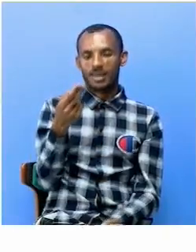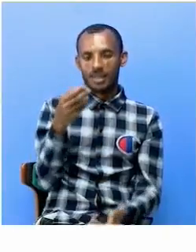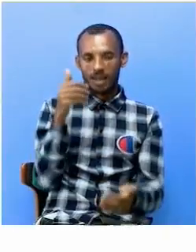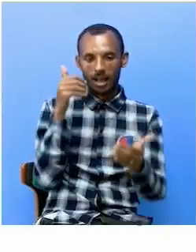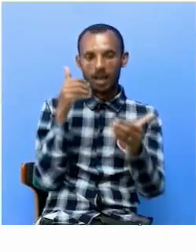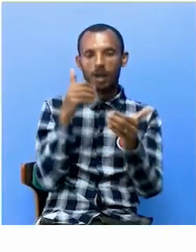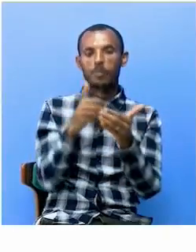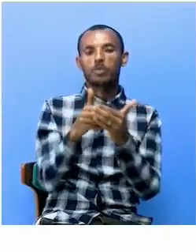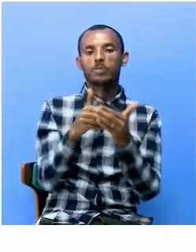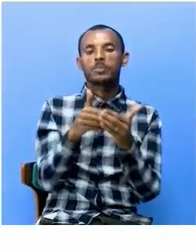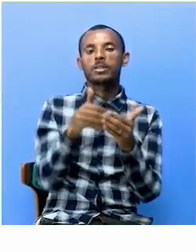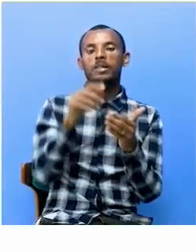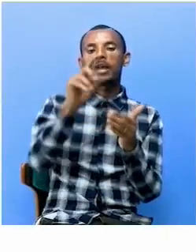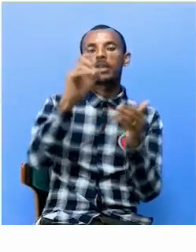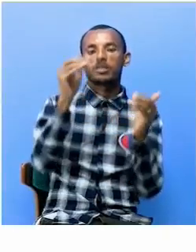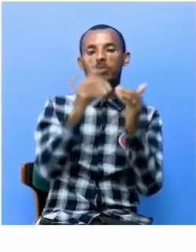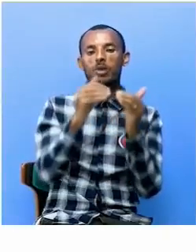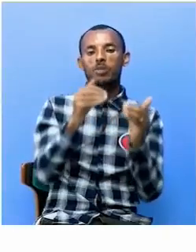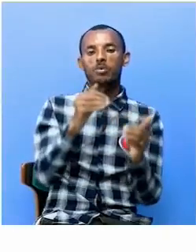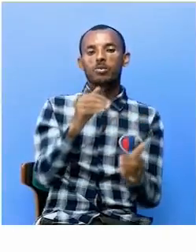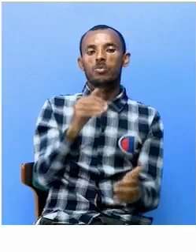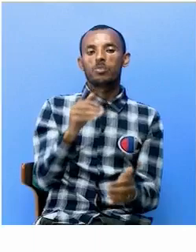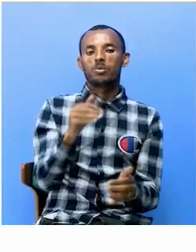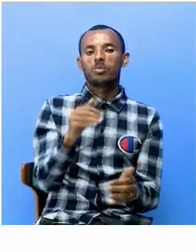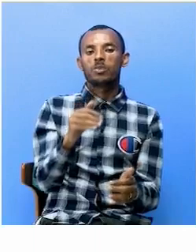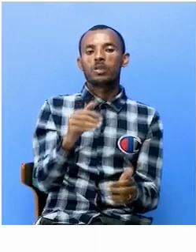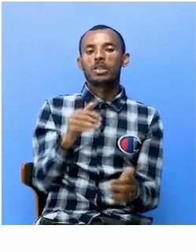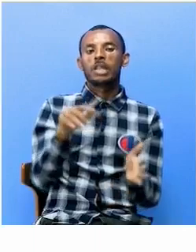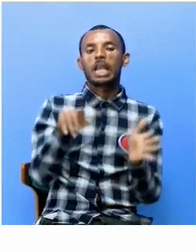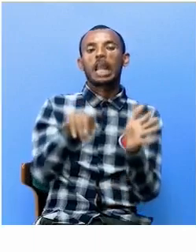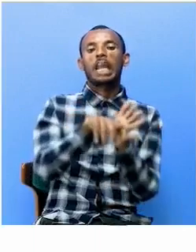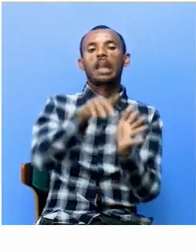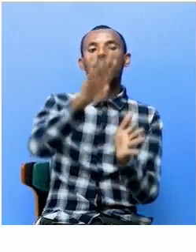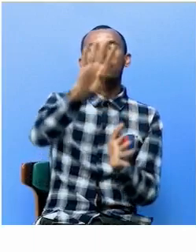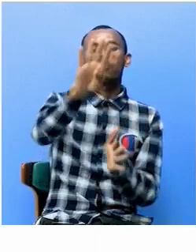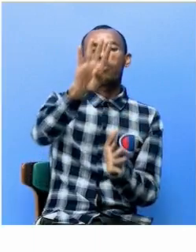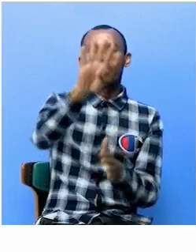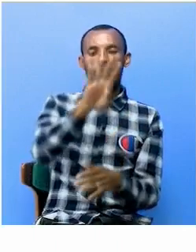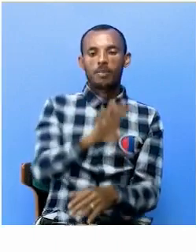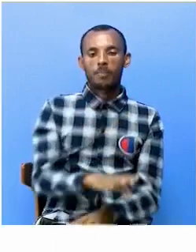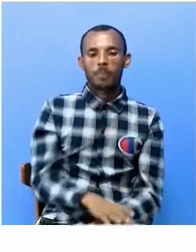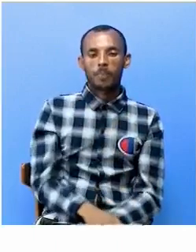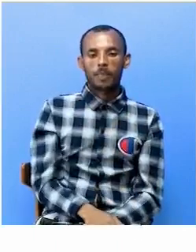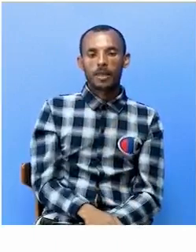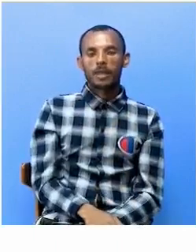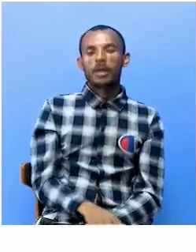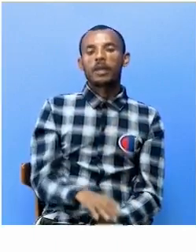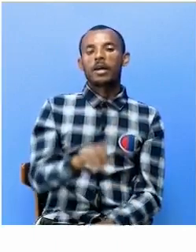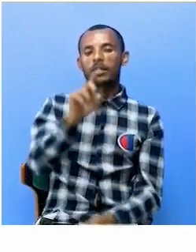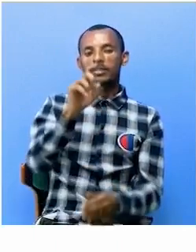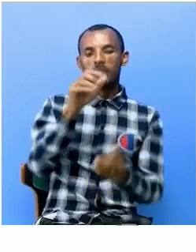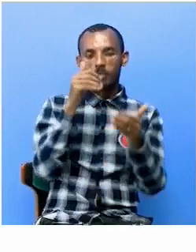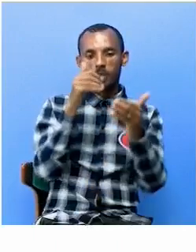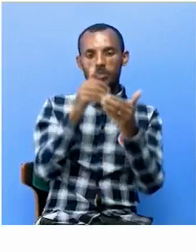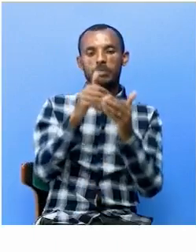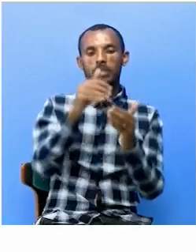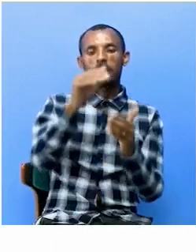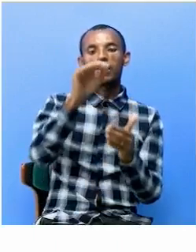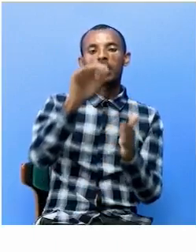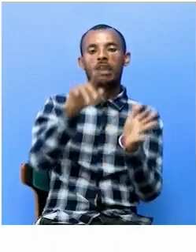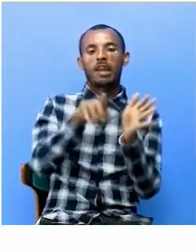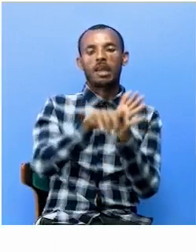off, x is approximately negative 4, okay? X is approximately negative